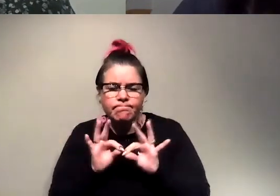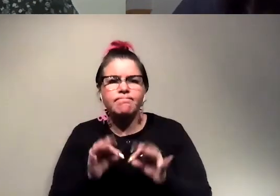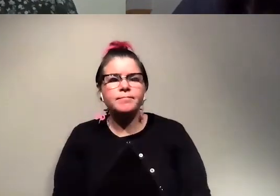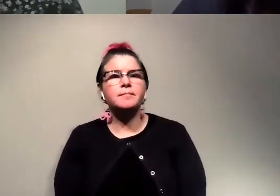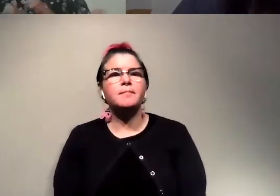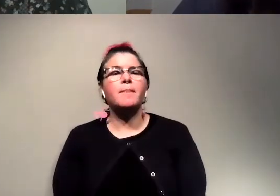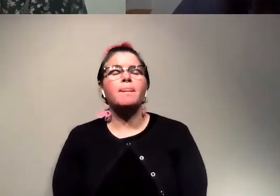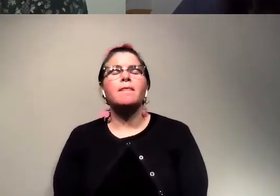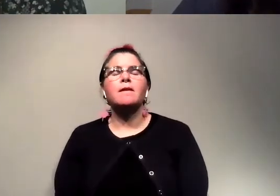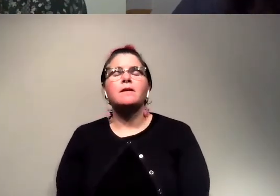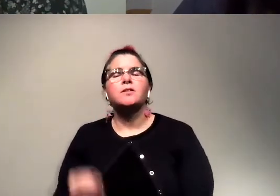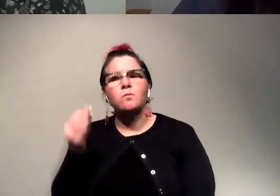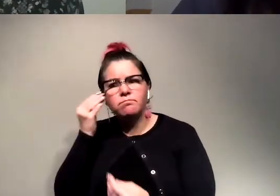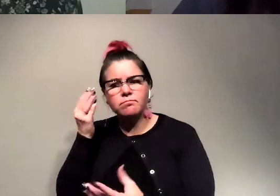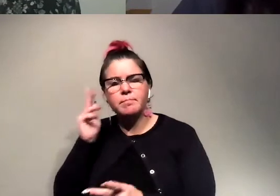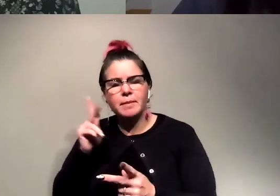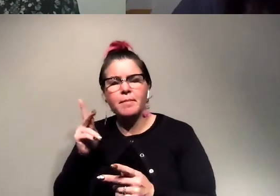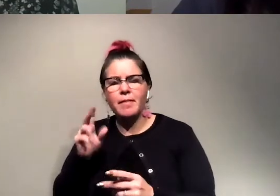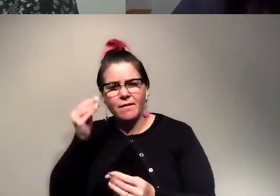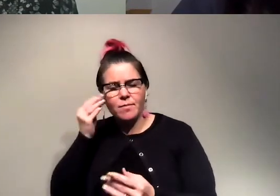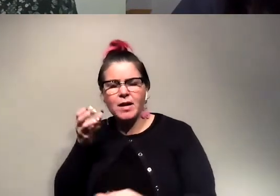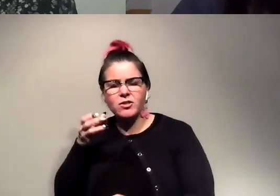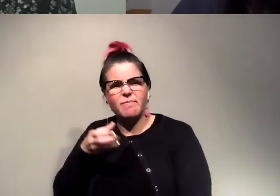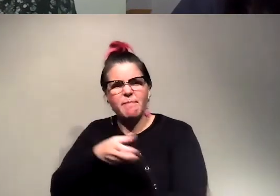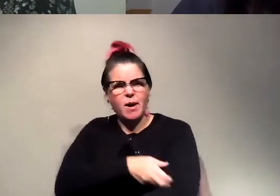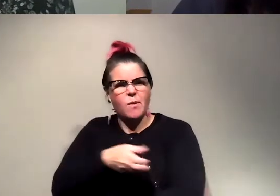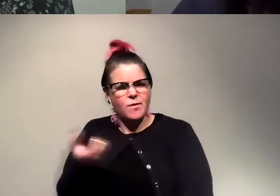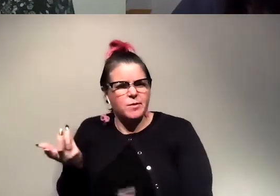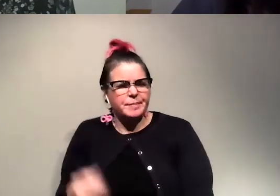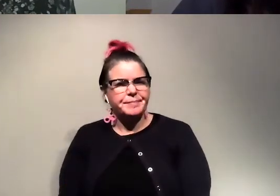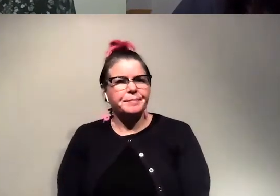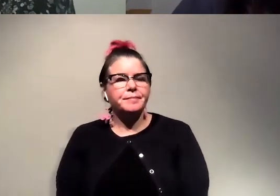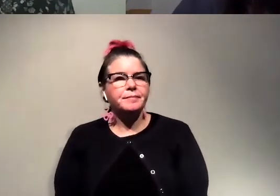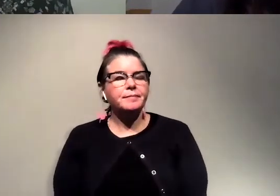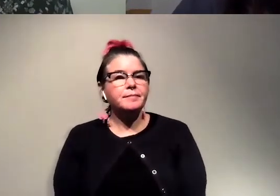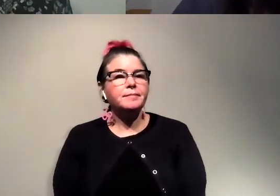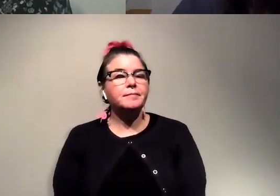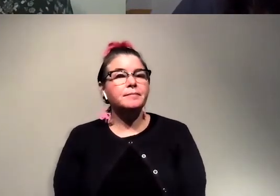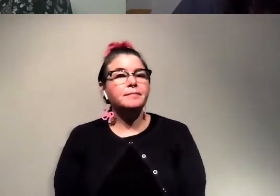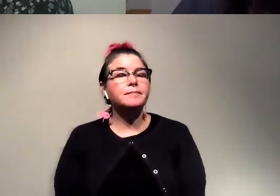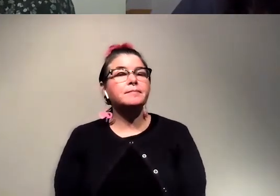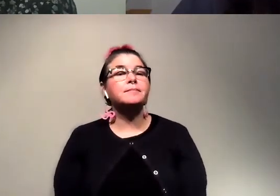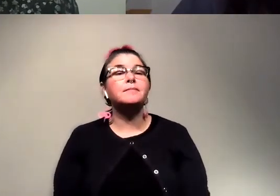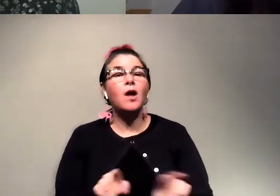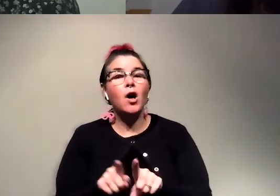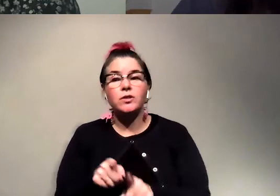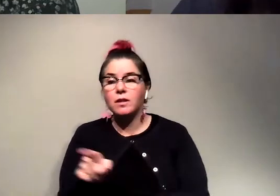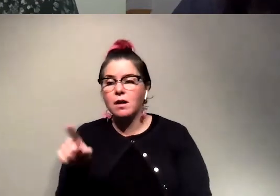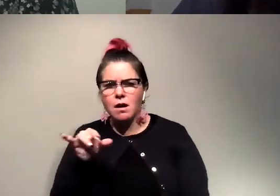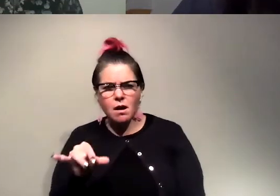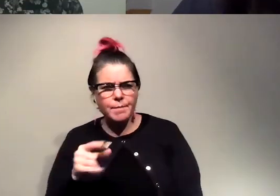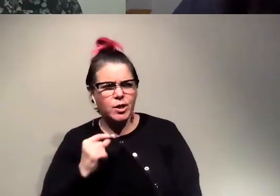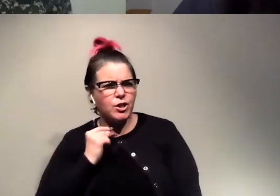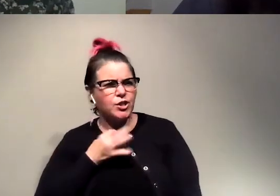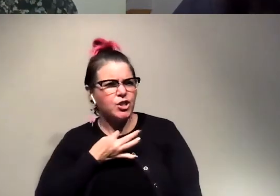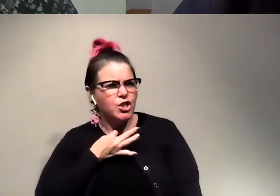people that information is really powerful, and it also helps spark curiosity and